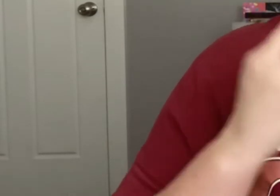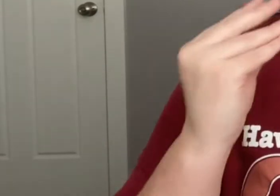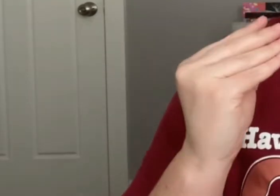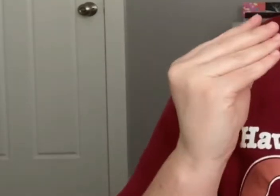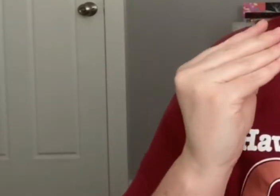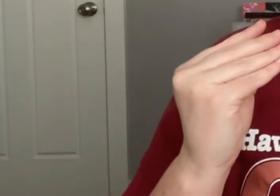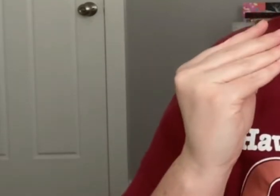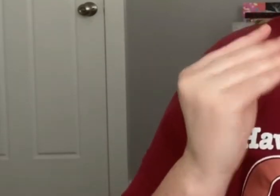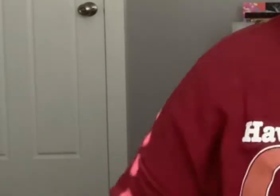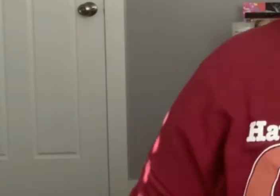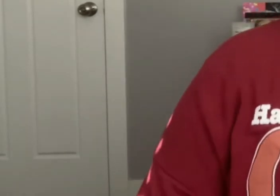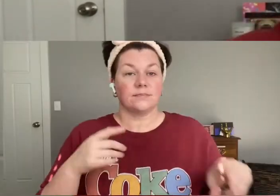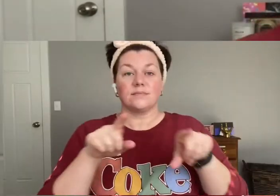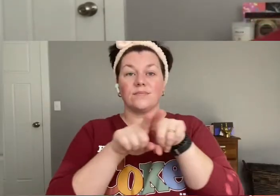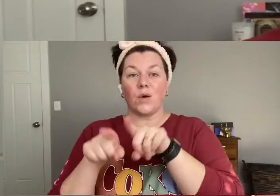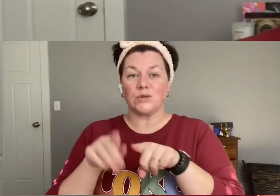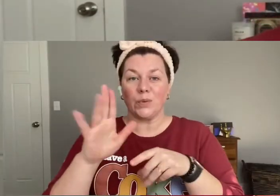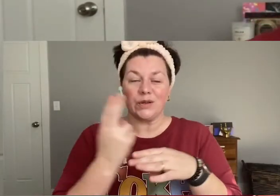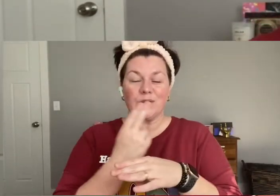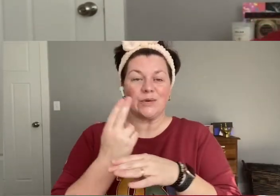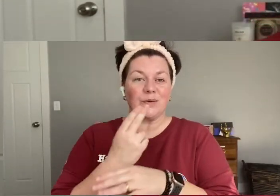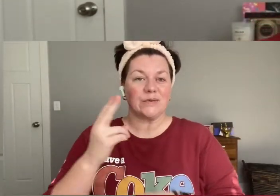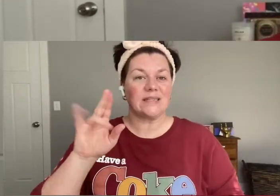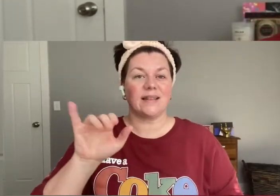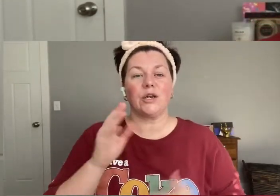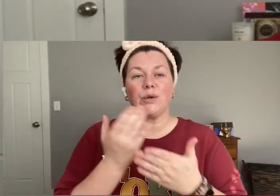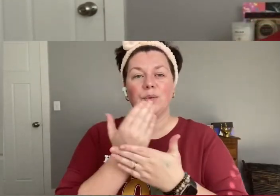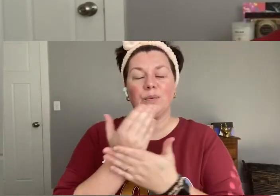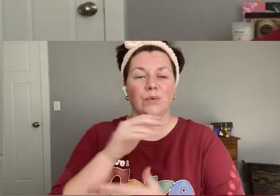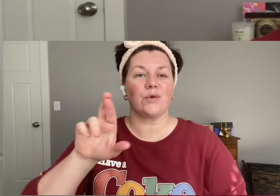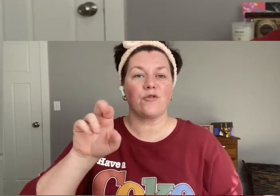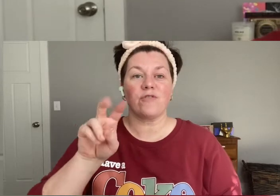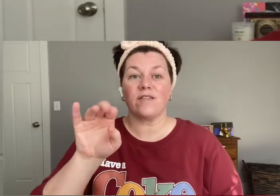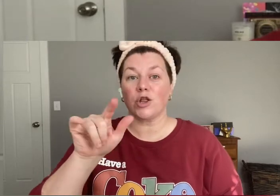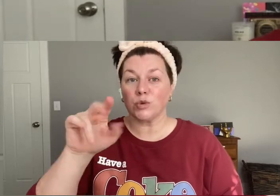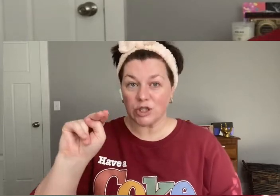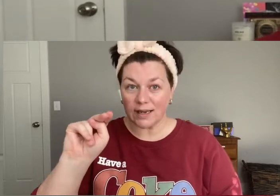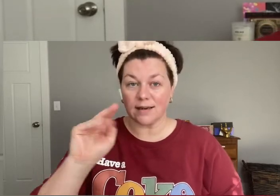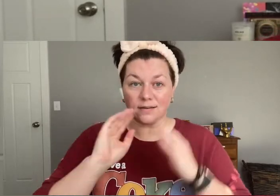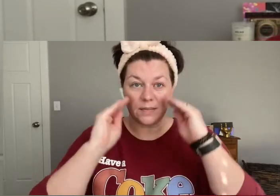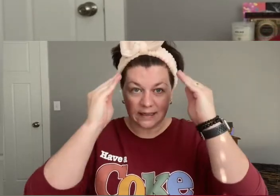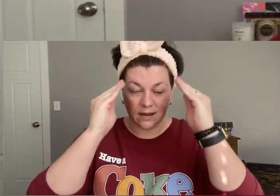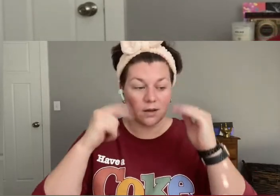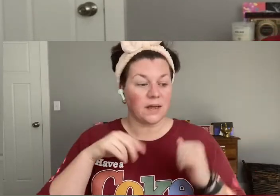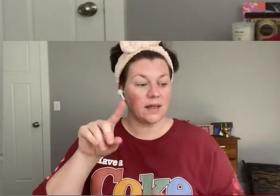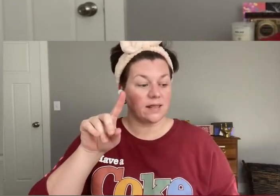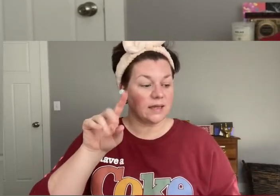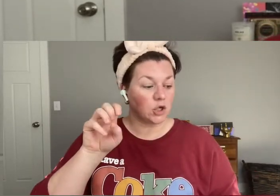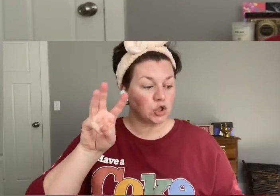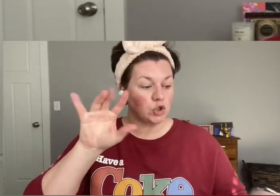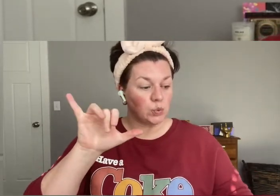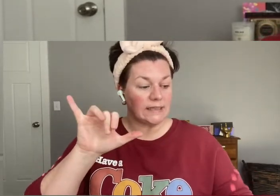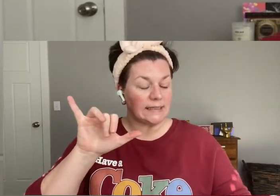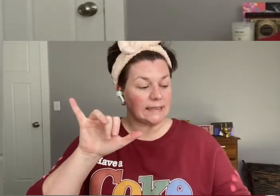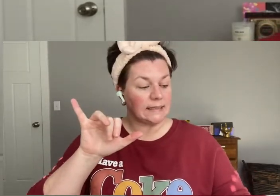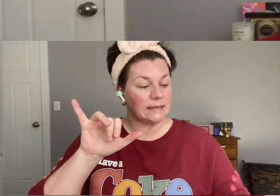and very bright. Also today, I am going to be using the new Super Dewy line